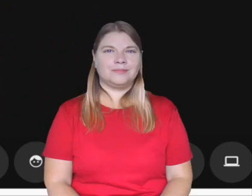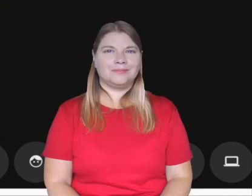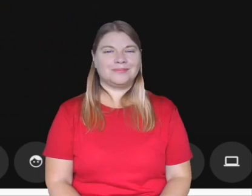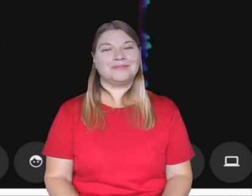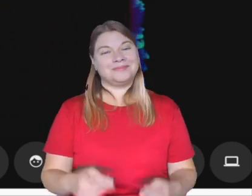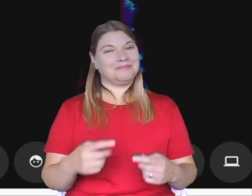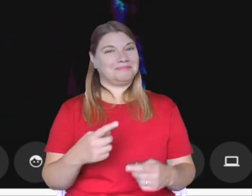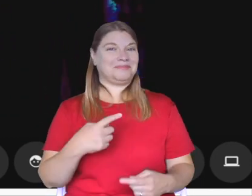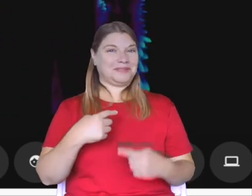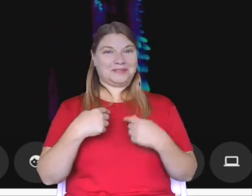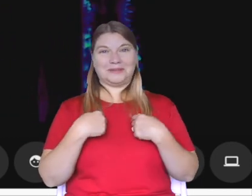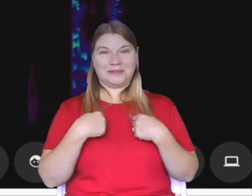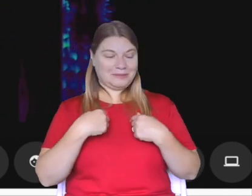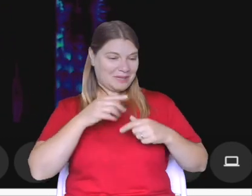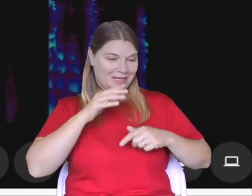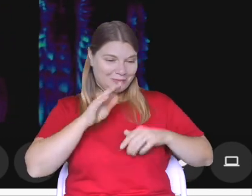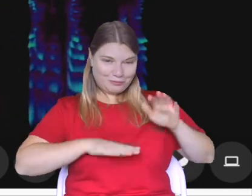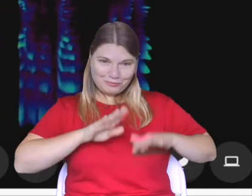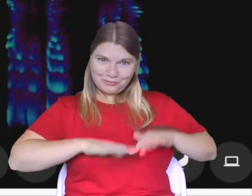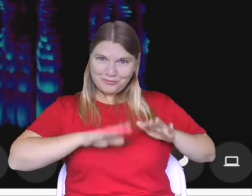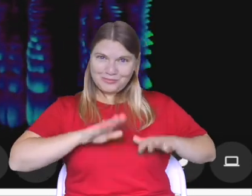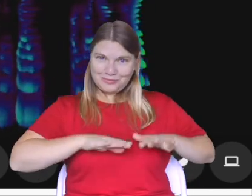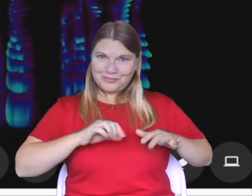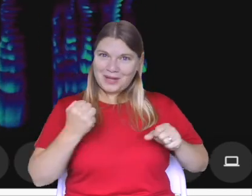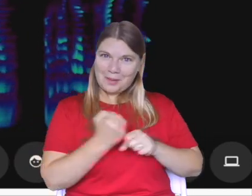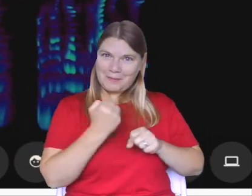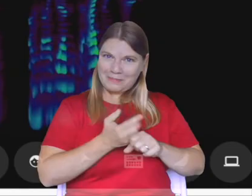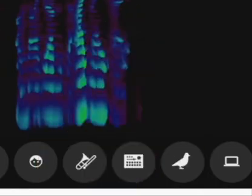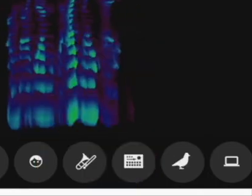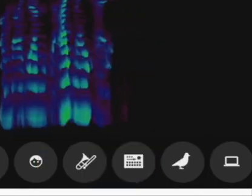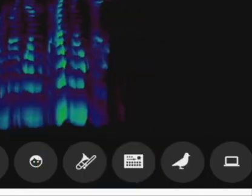That was me playing on my drums that I'd made earlier.